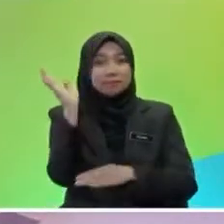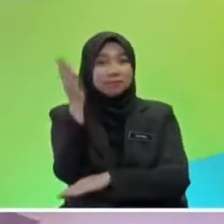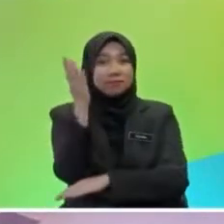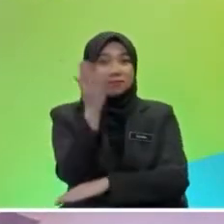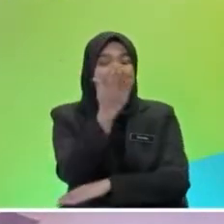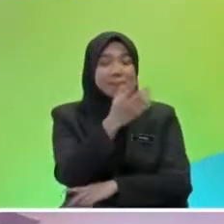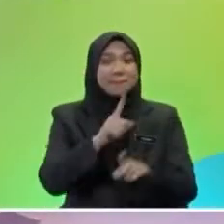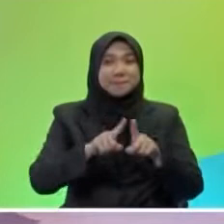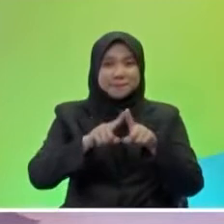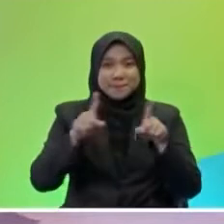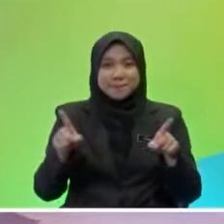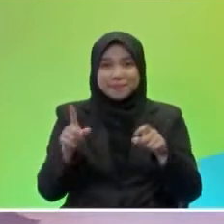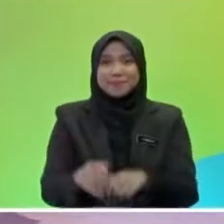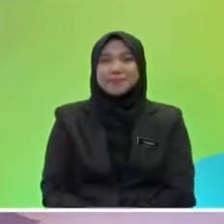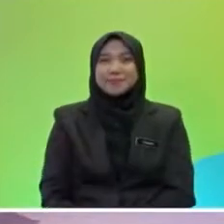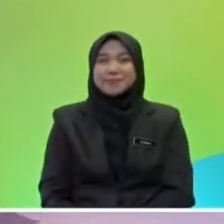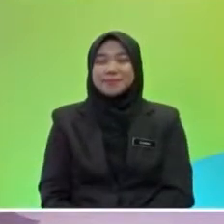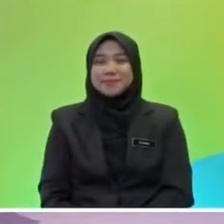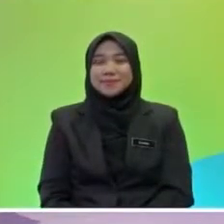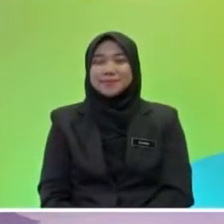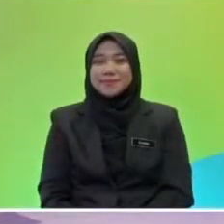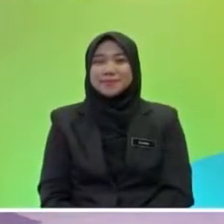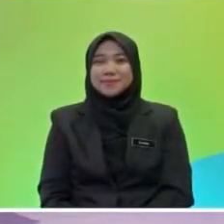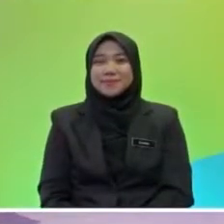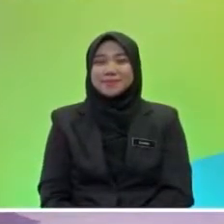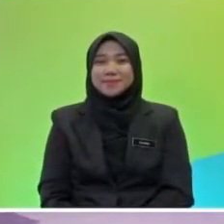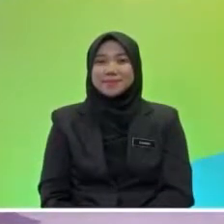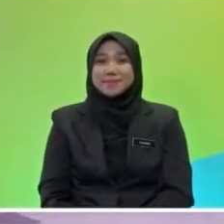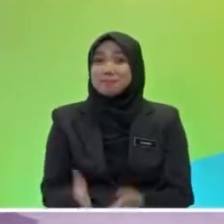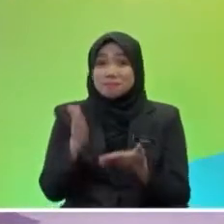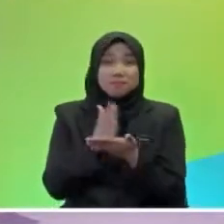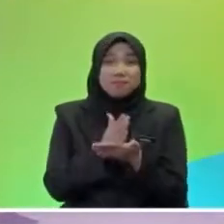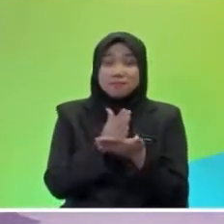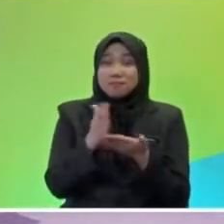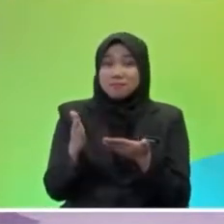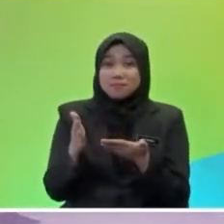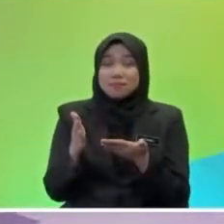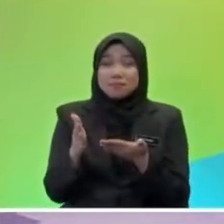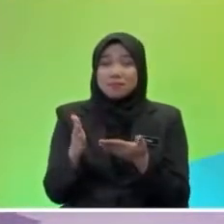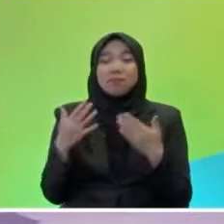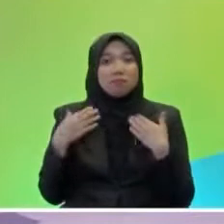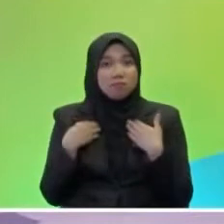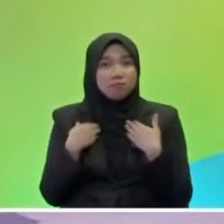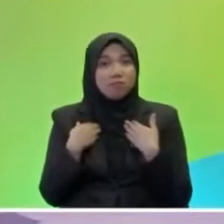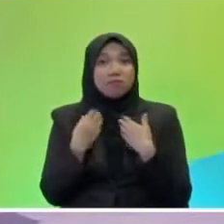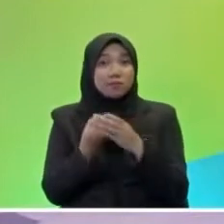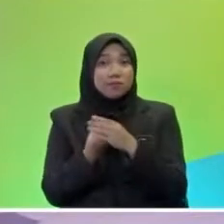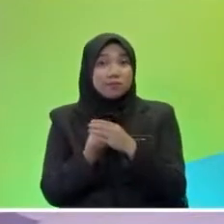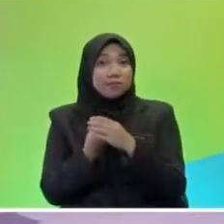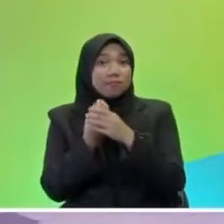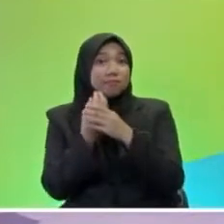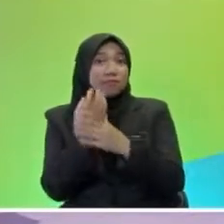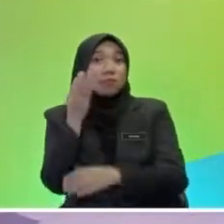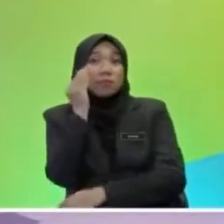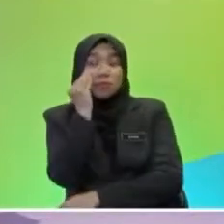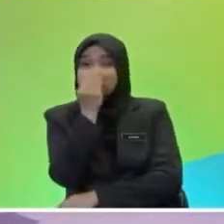they have similarities. Mm. Okay, when we see the part of the plant, they are also flowering plant. They also have